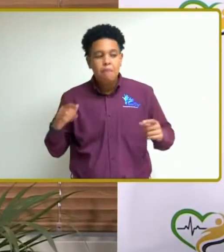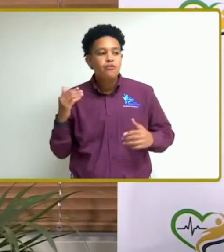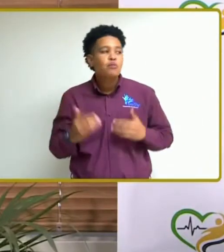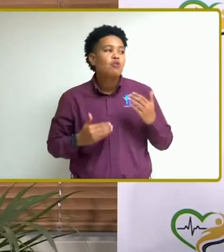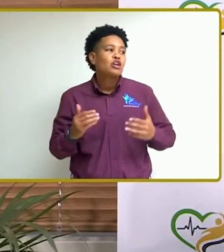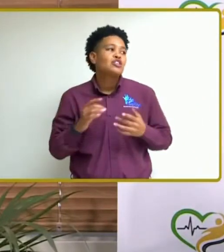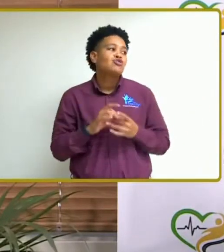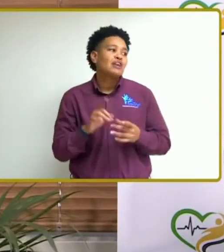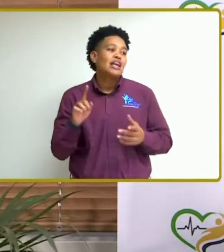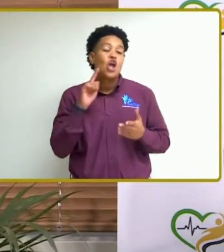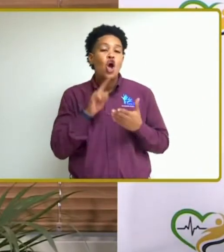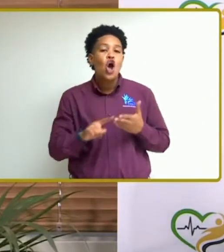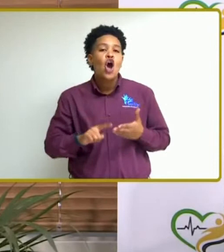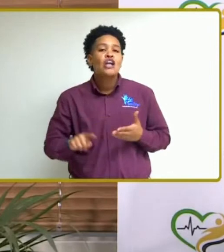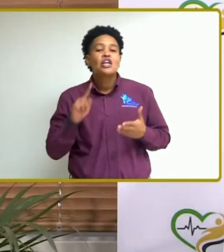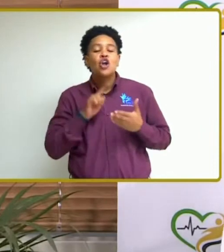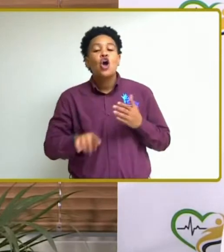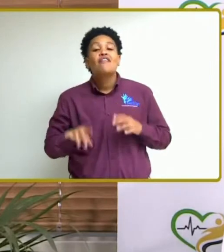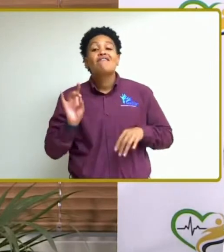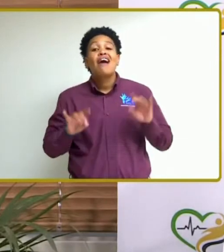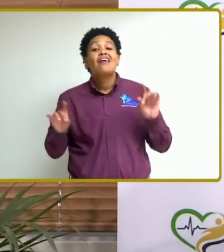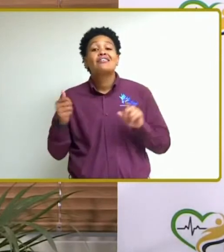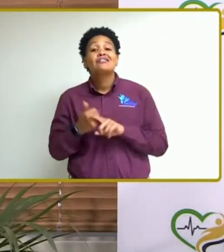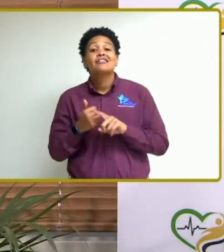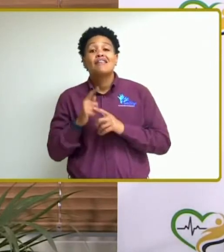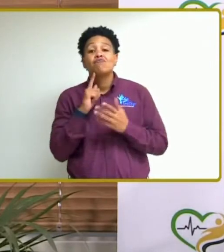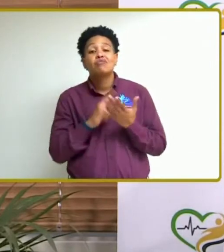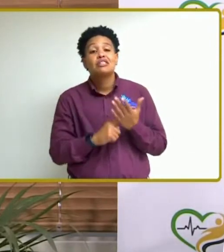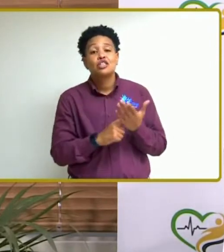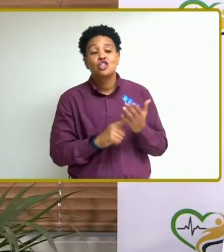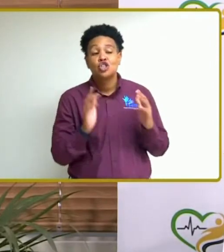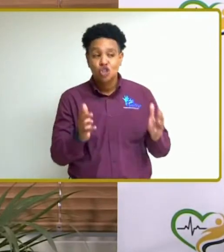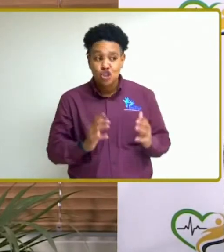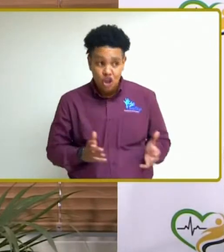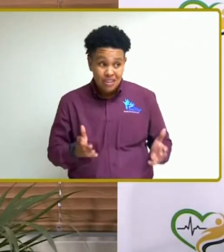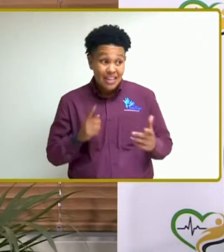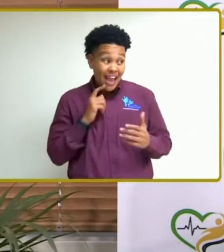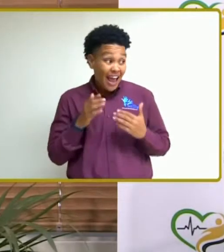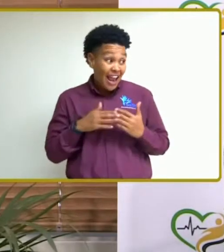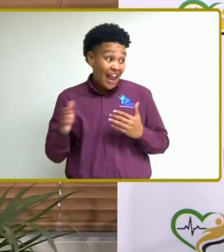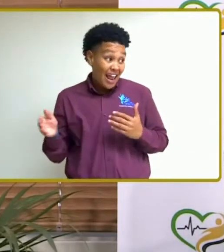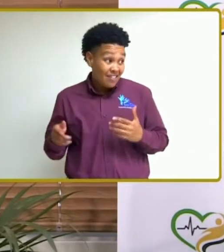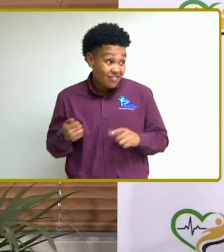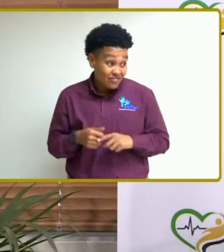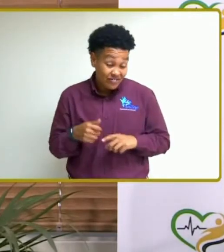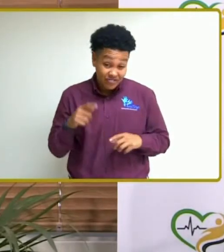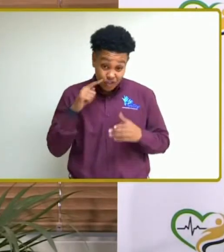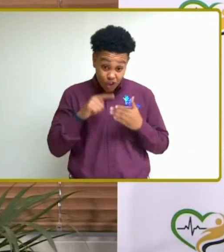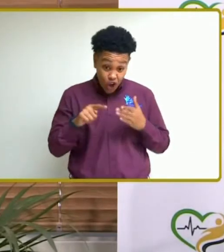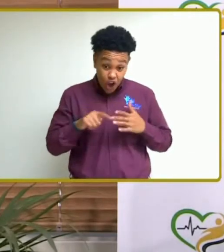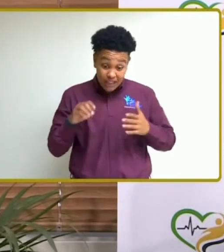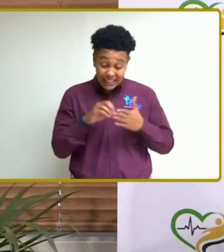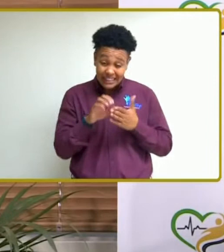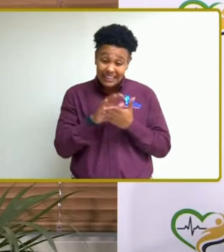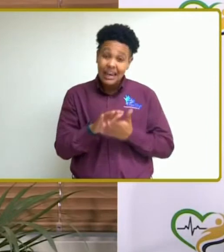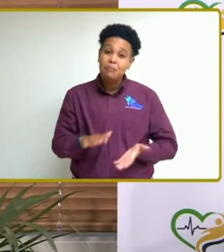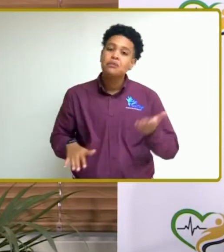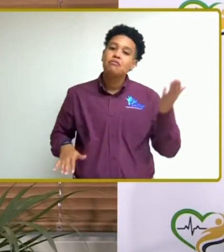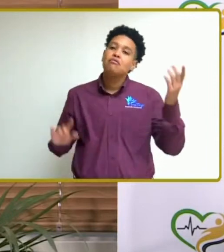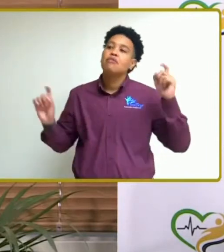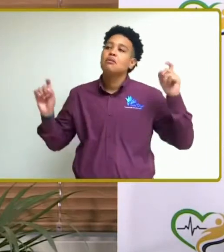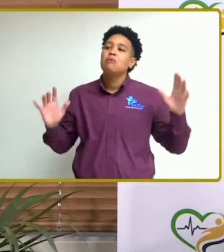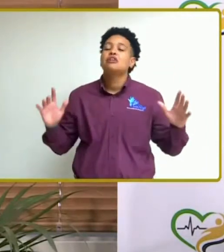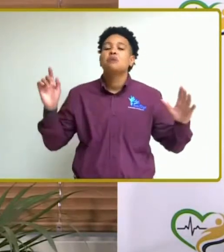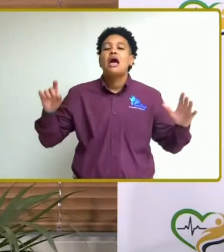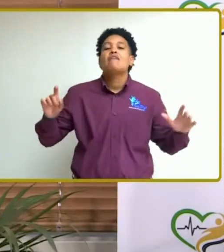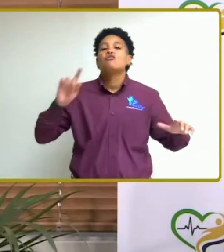around audit is that the audit findings are discussed, and after the audit is tabled, management